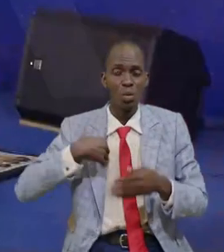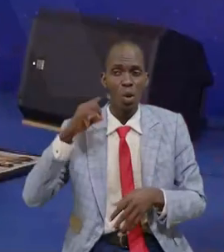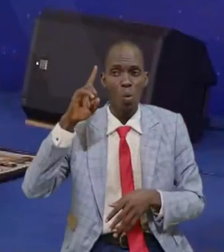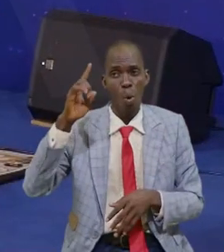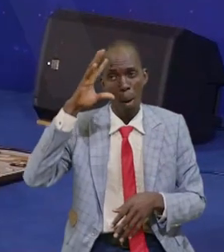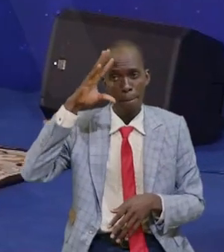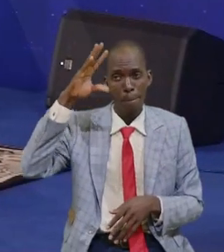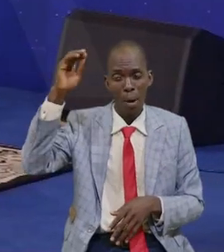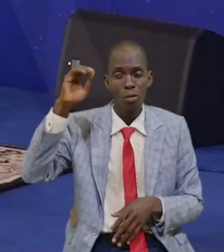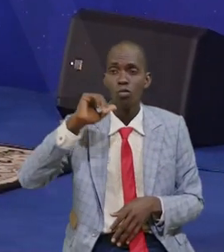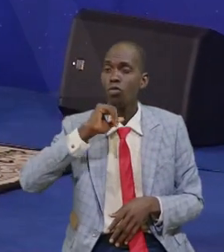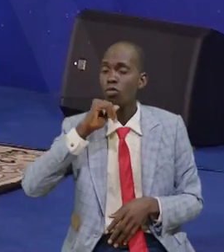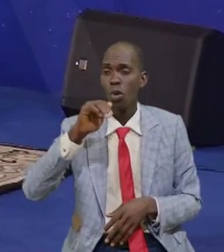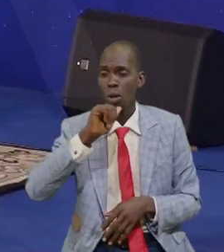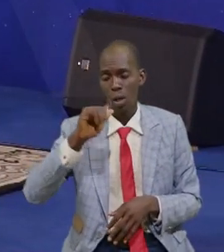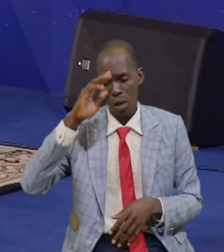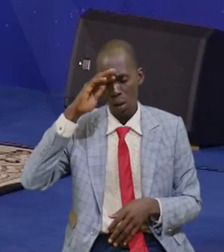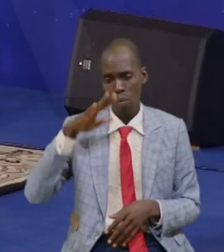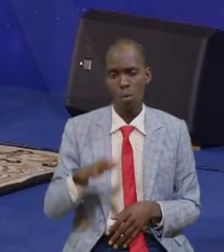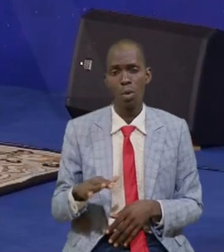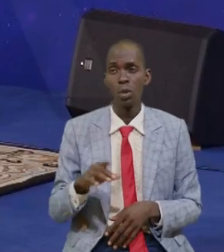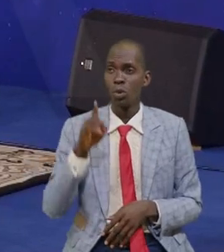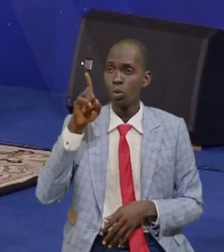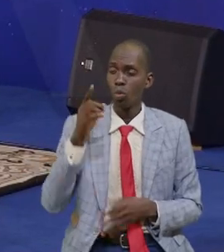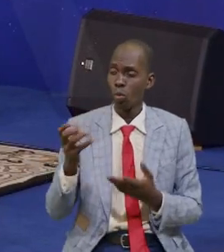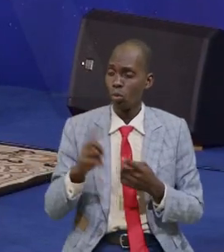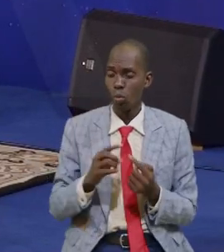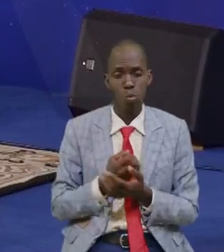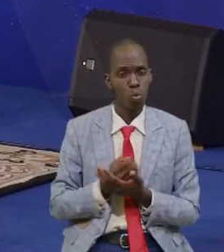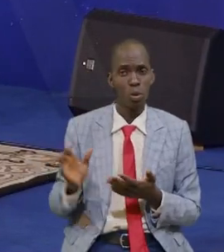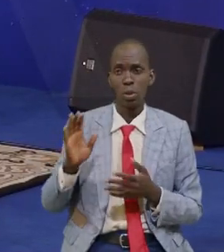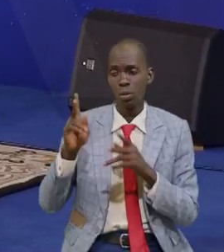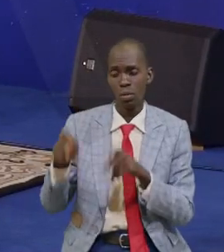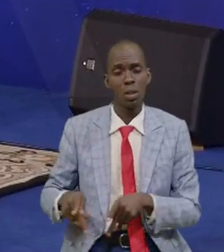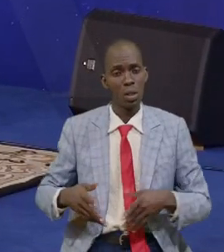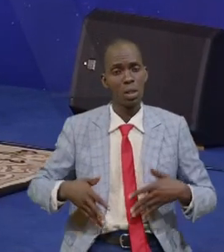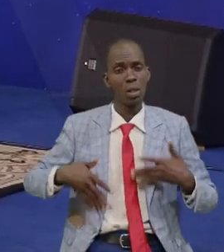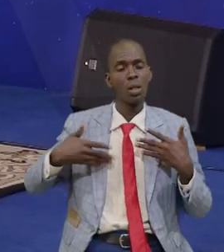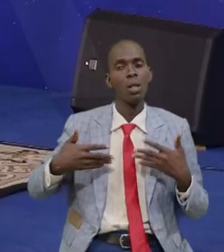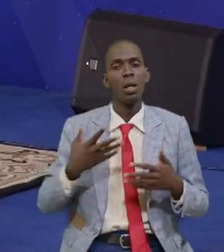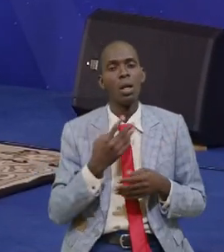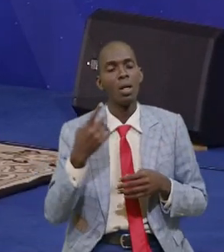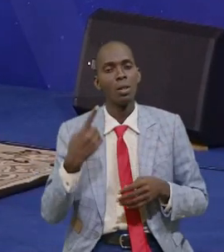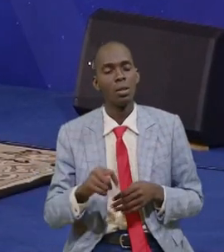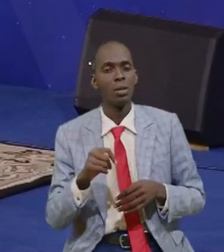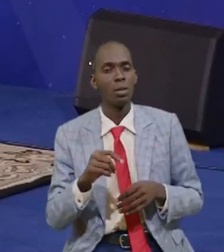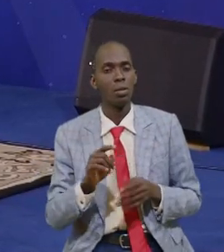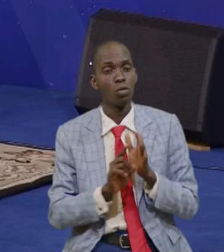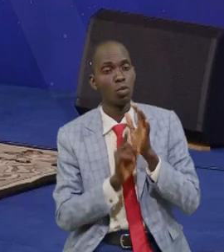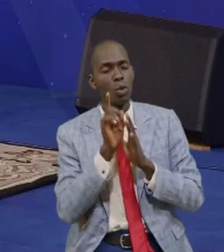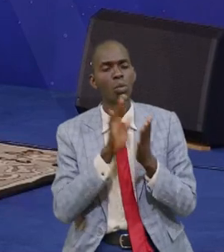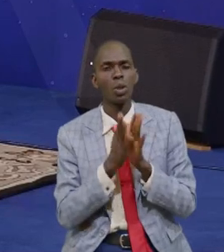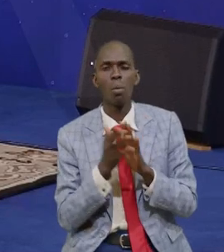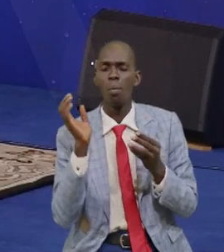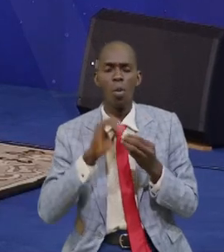this little boy, you want to waste his life. He became more angry. You know, these people